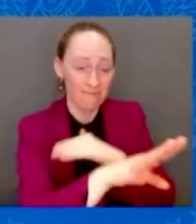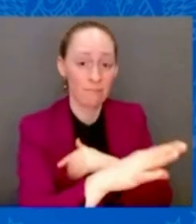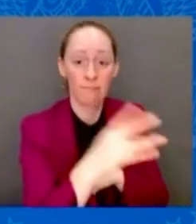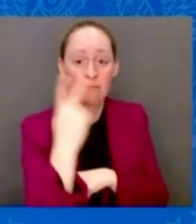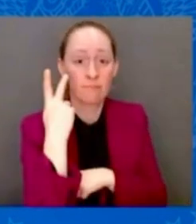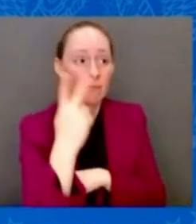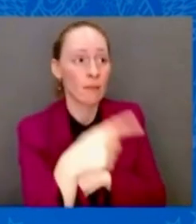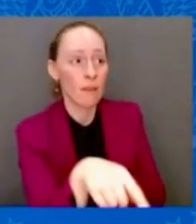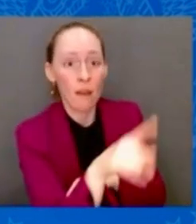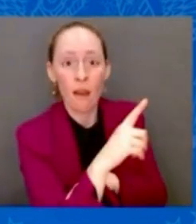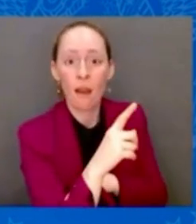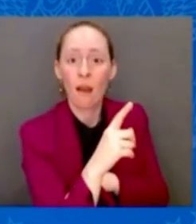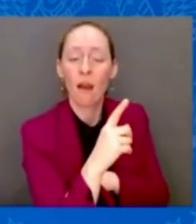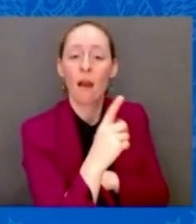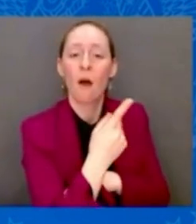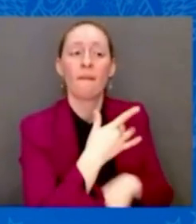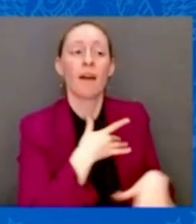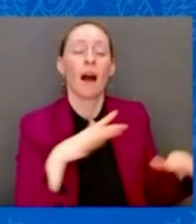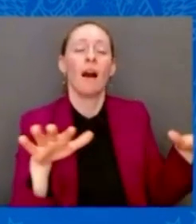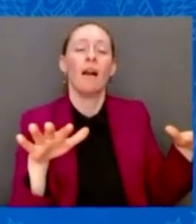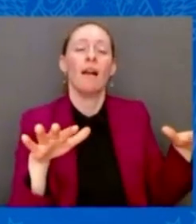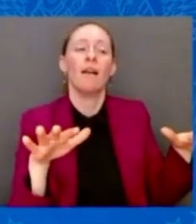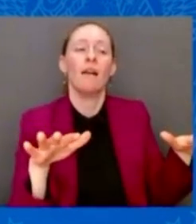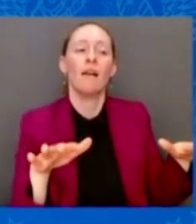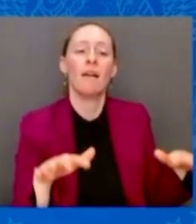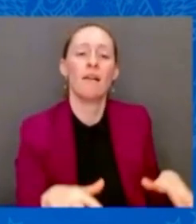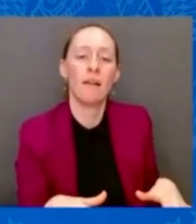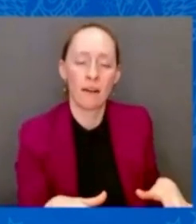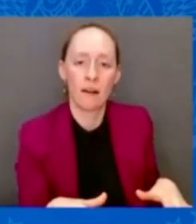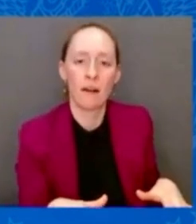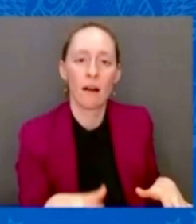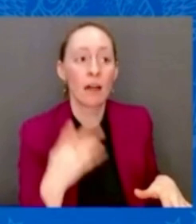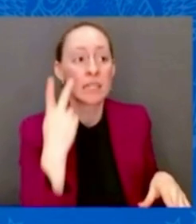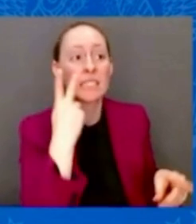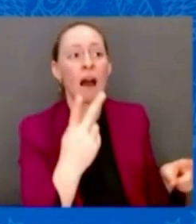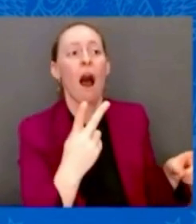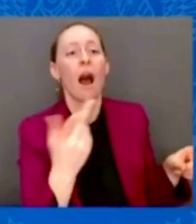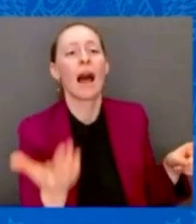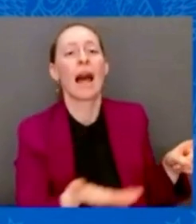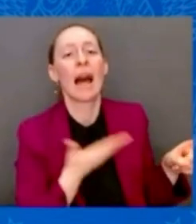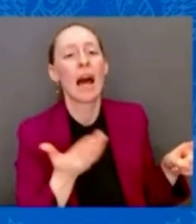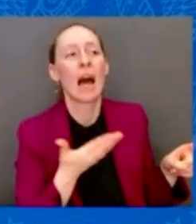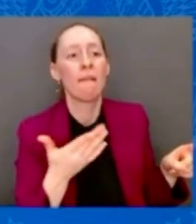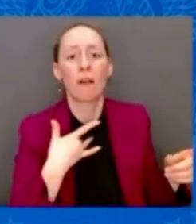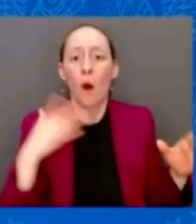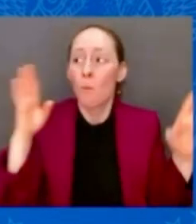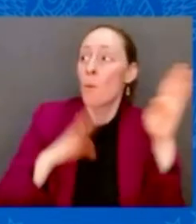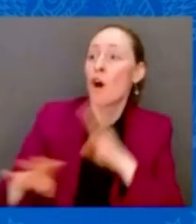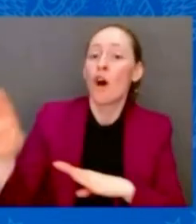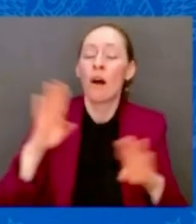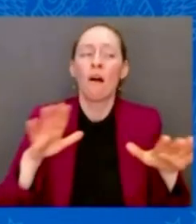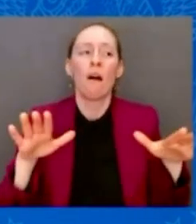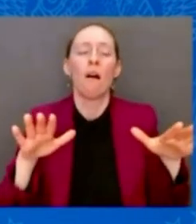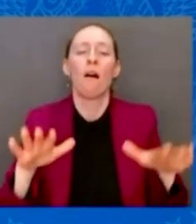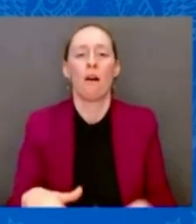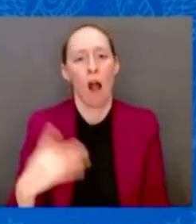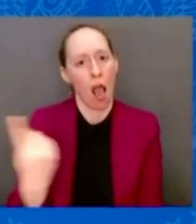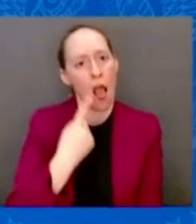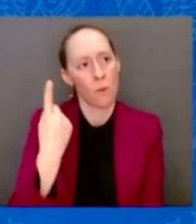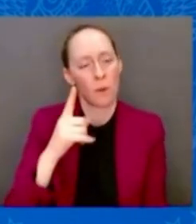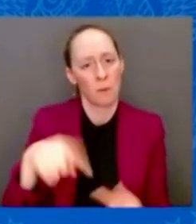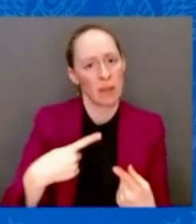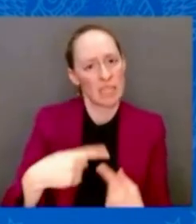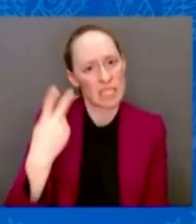It's personal. Thank you. Thank you. Thank you. And thank you to all the heroes